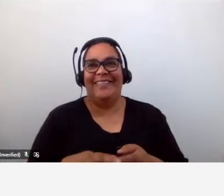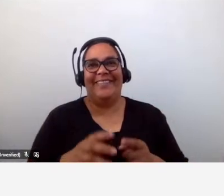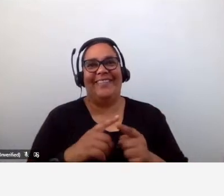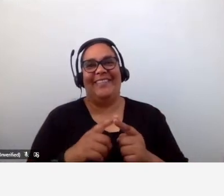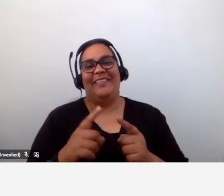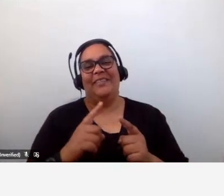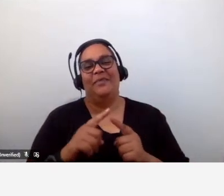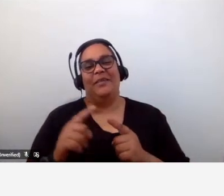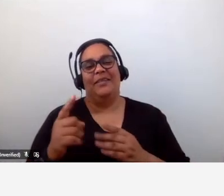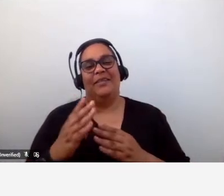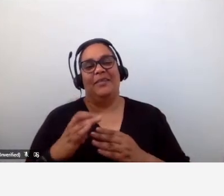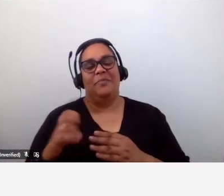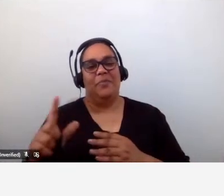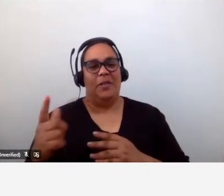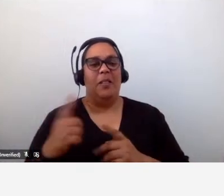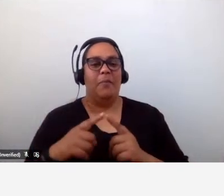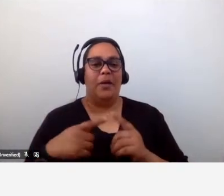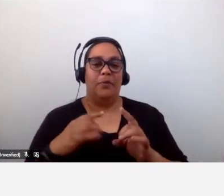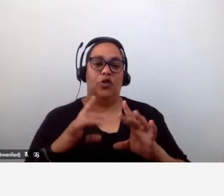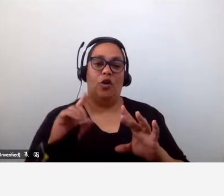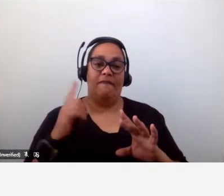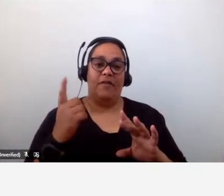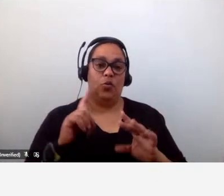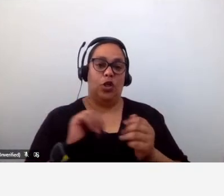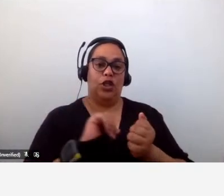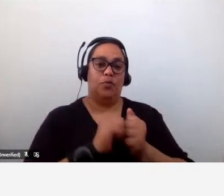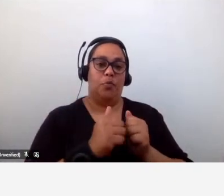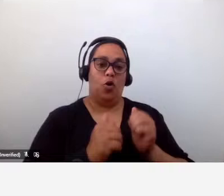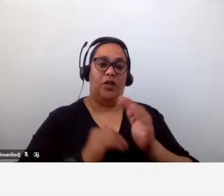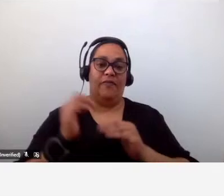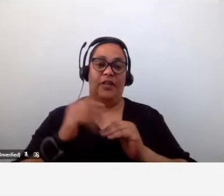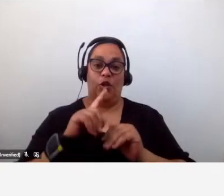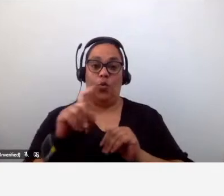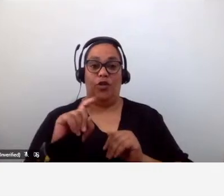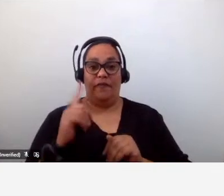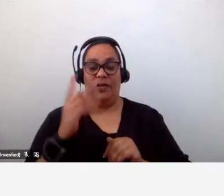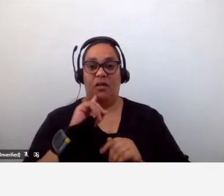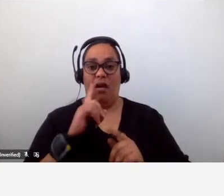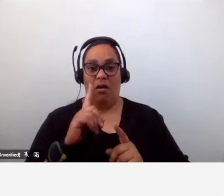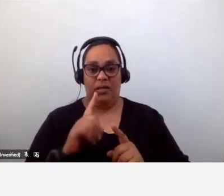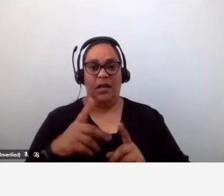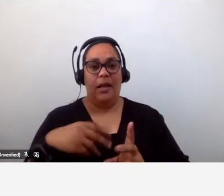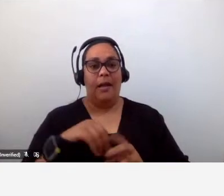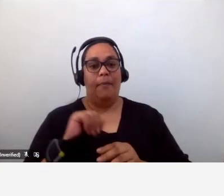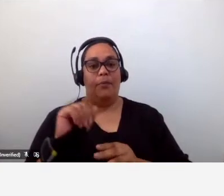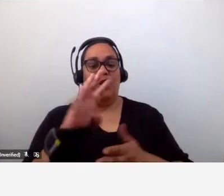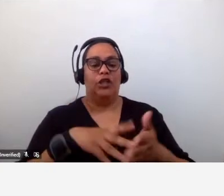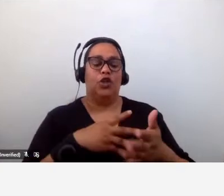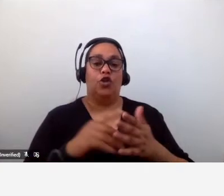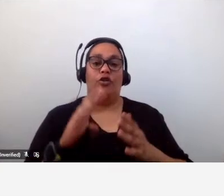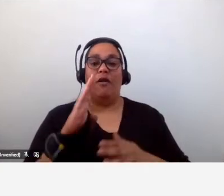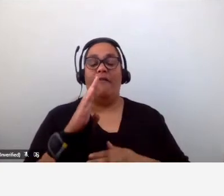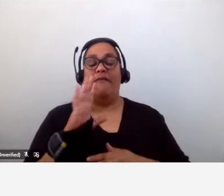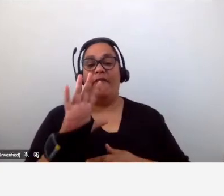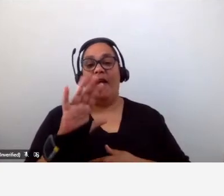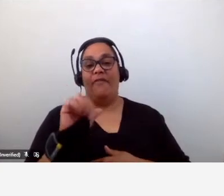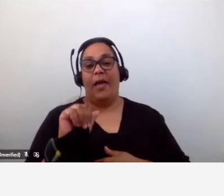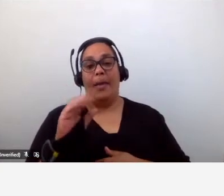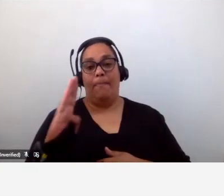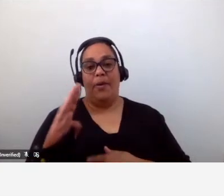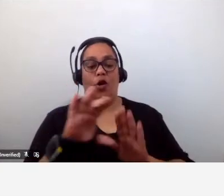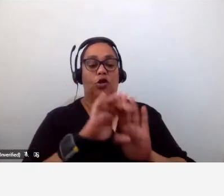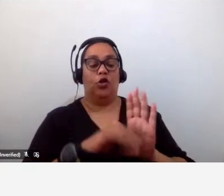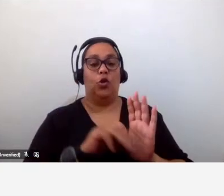Ms. Bull as well. So I'll start off with the sport facilities question first. In terms of Schedule 5A and B of the